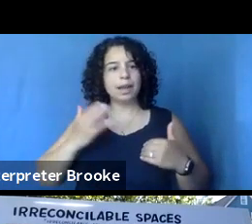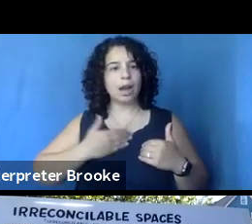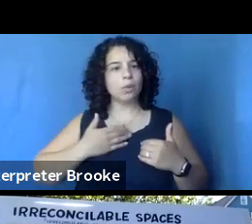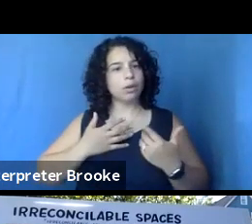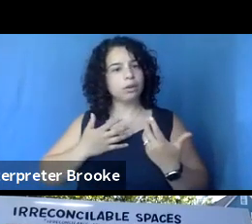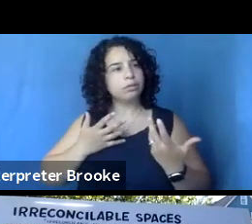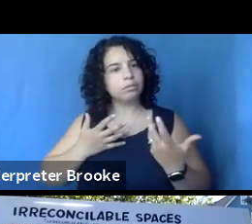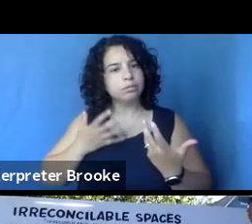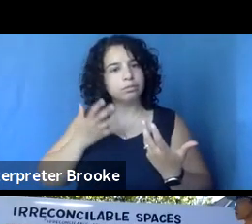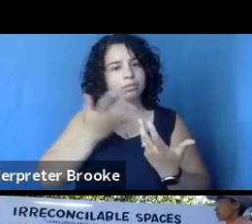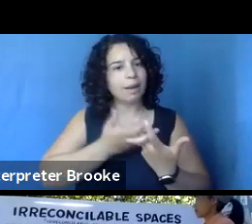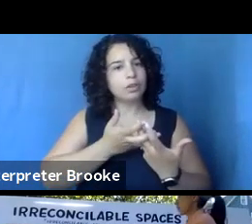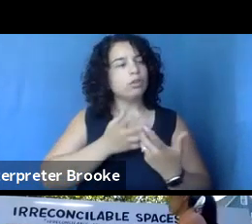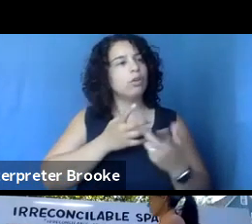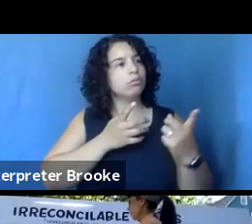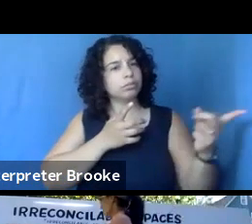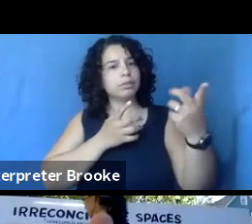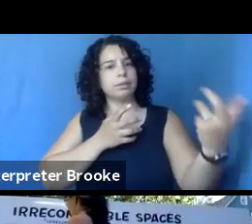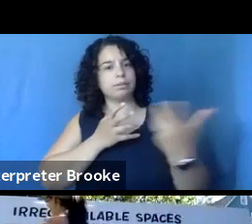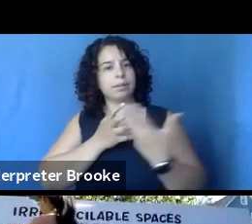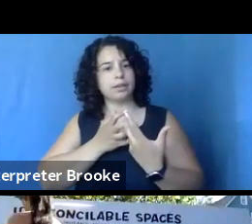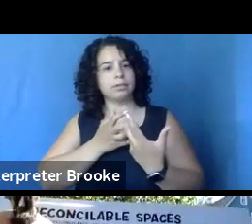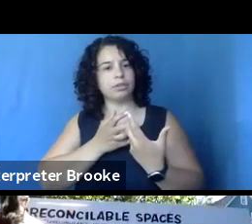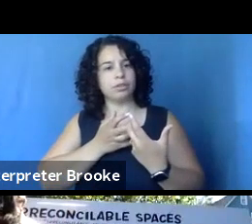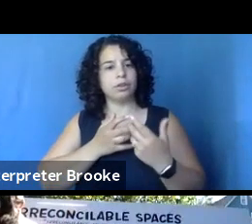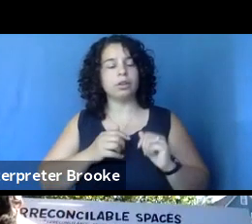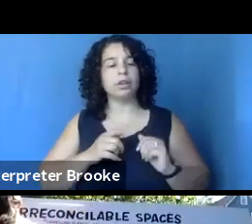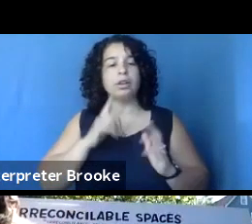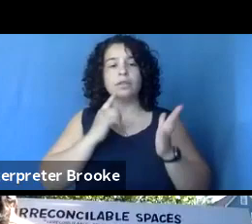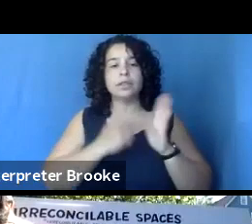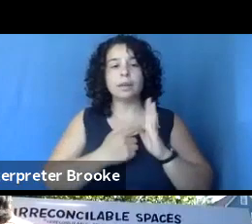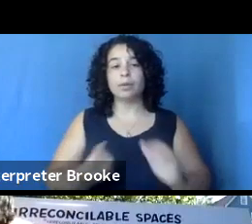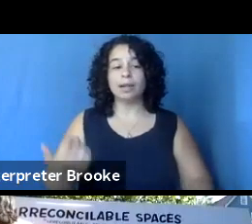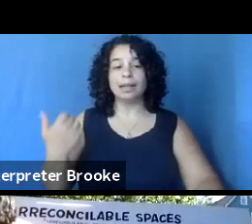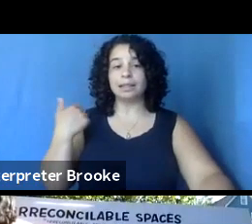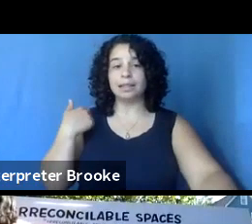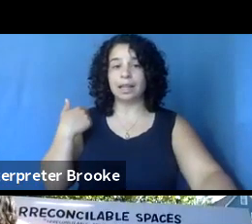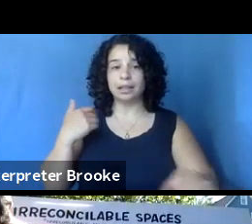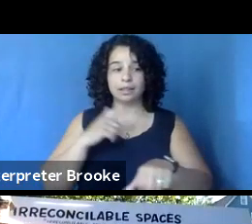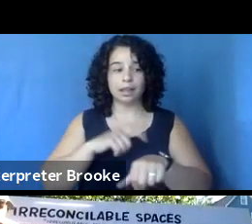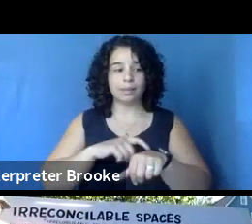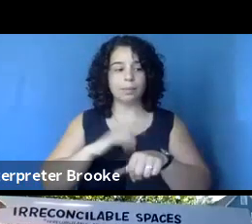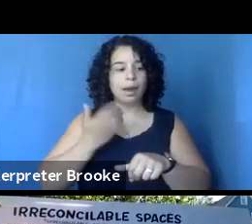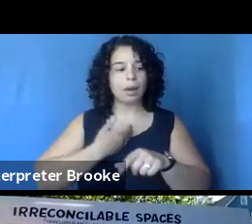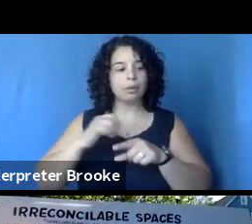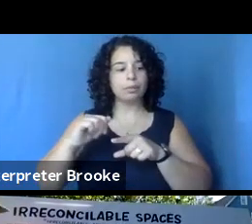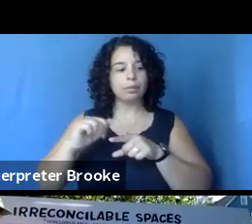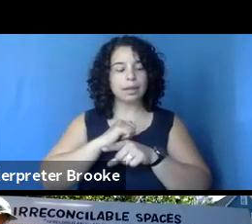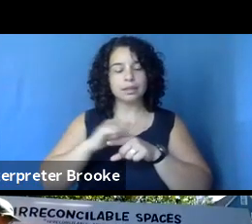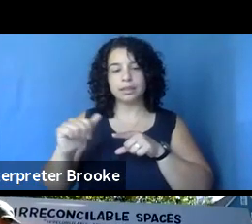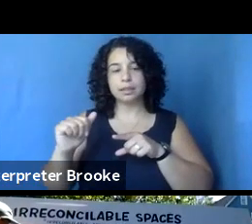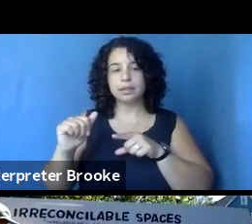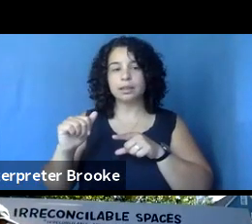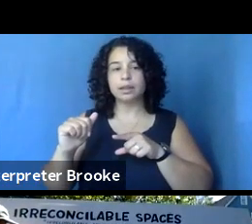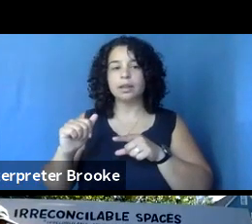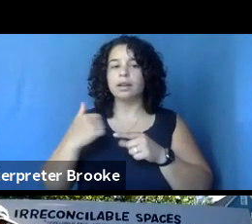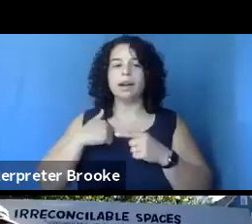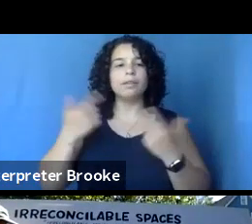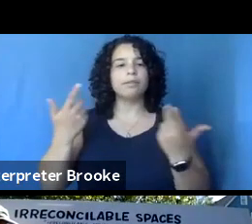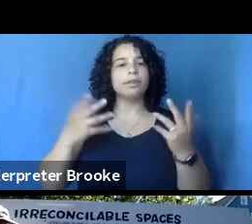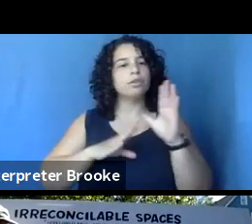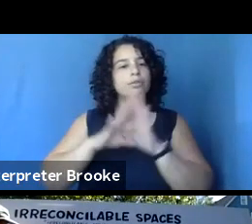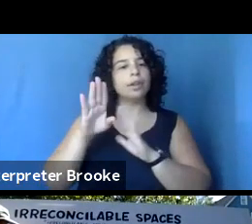lot of ways. In our last session, that looked like a practice that I developed